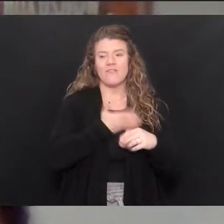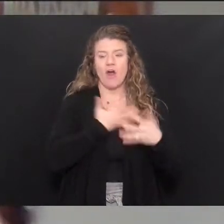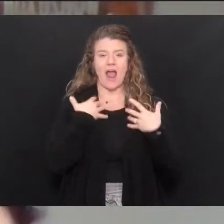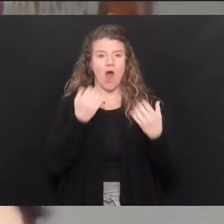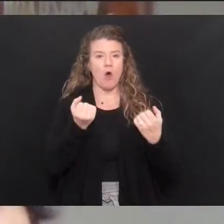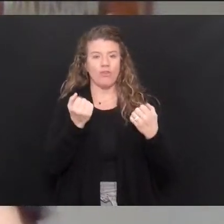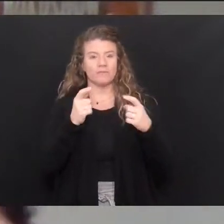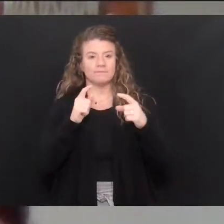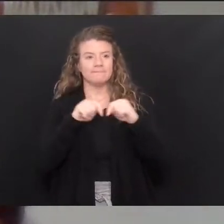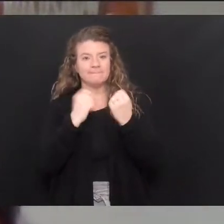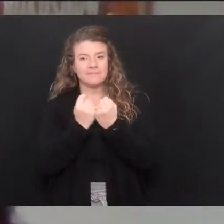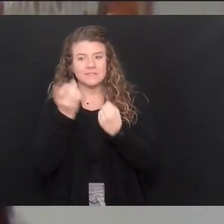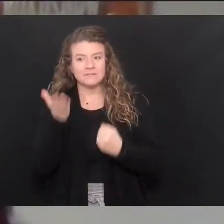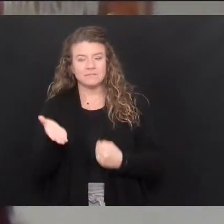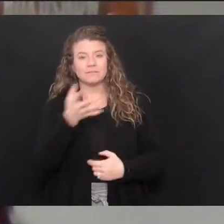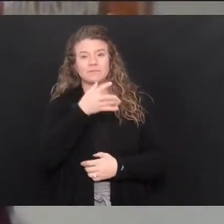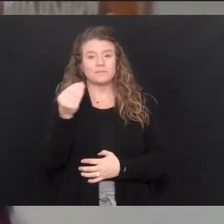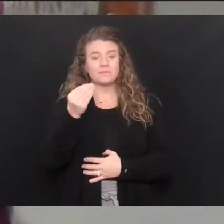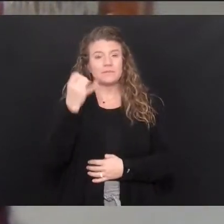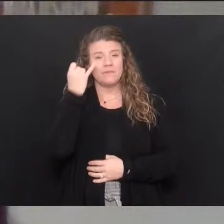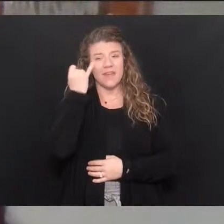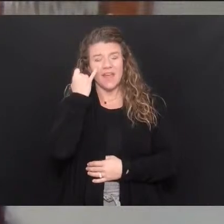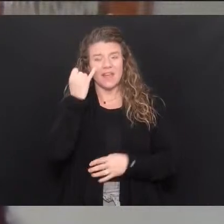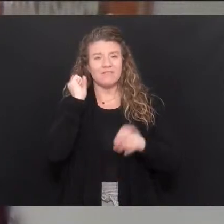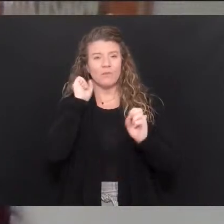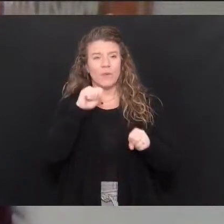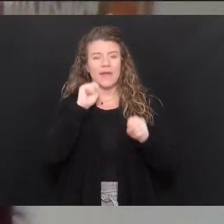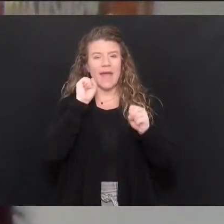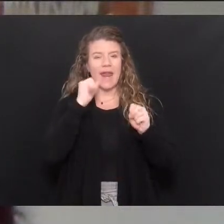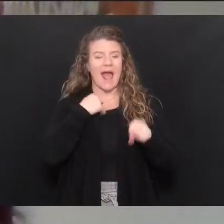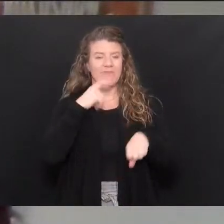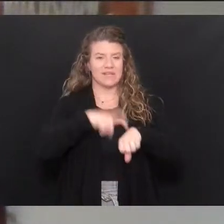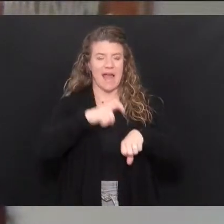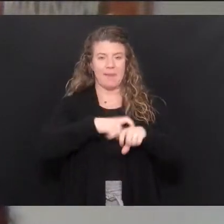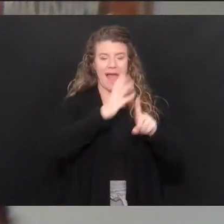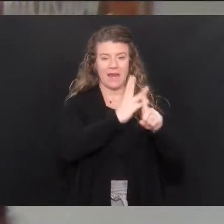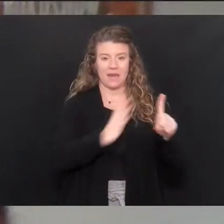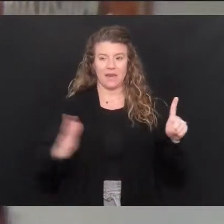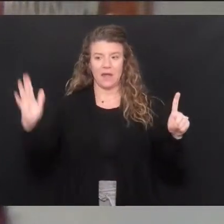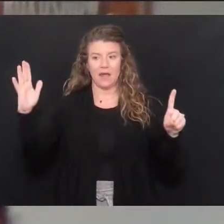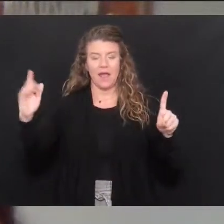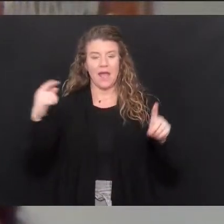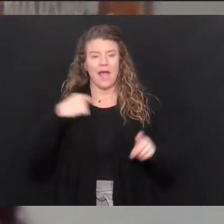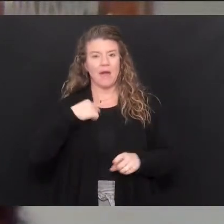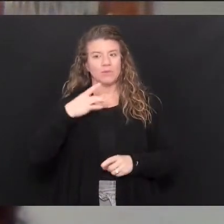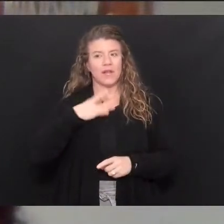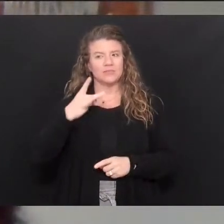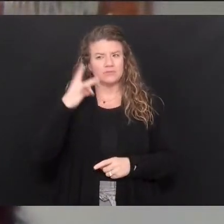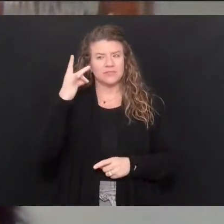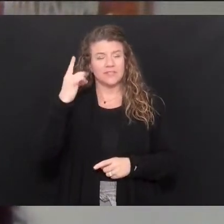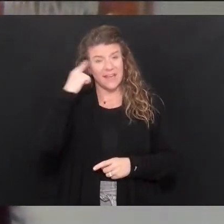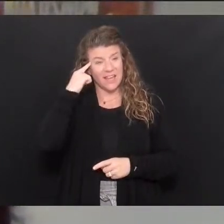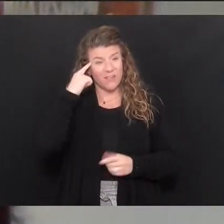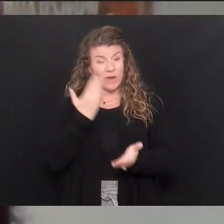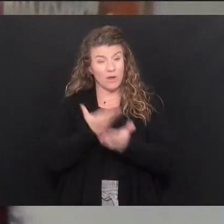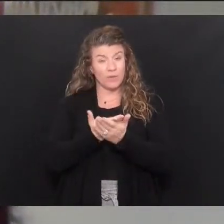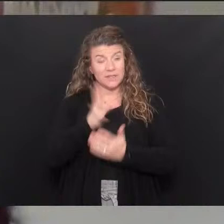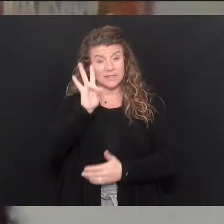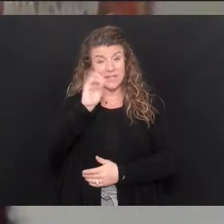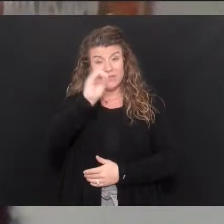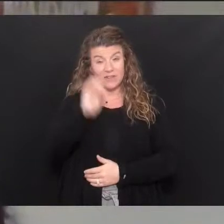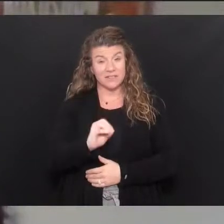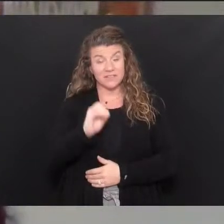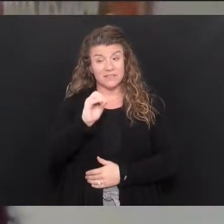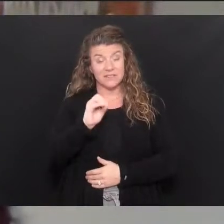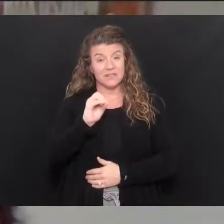officials here, and if we could put a timeline to that. I would think that if we reach 70% by the